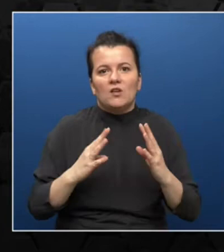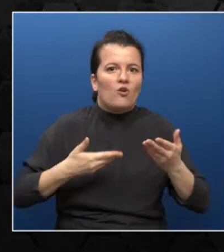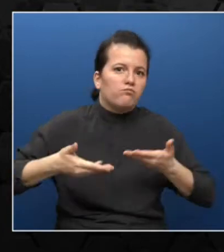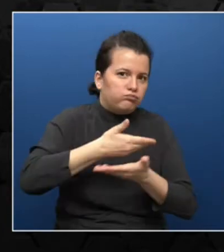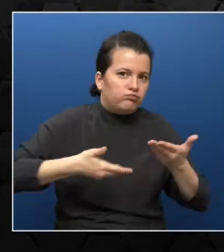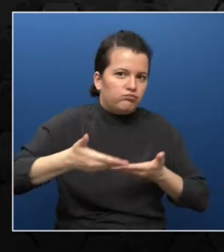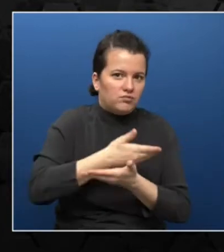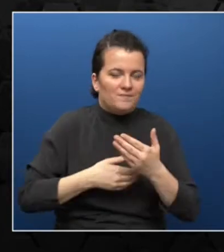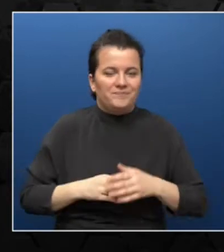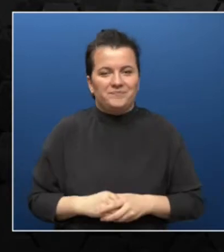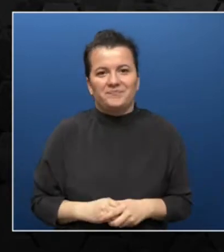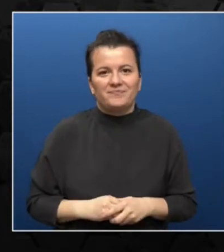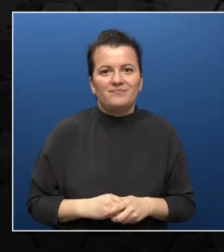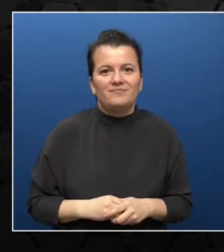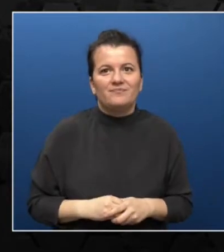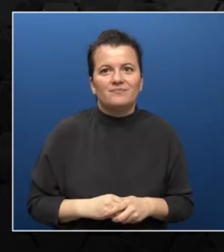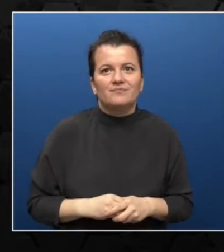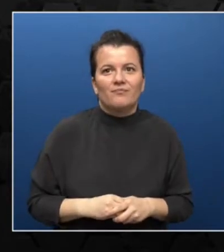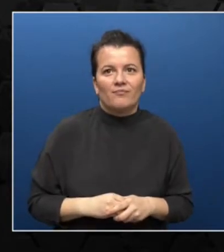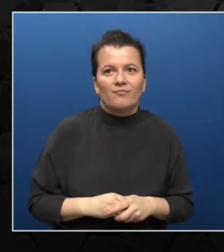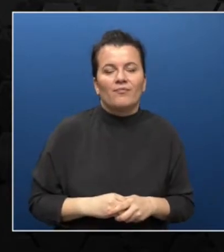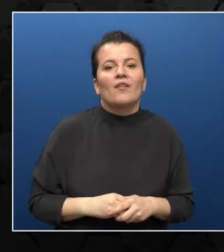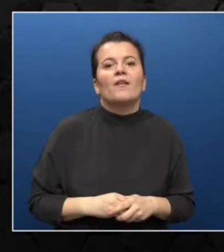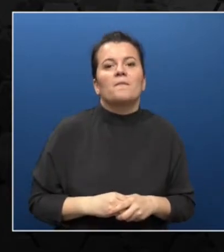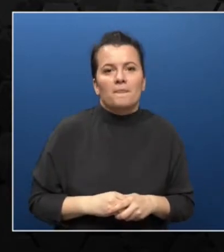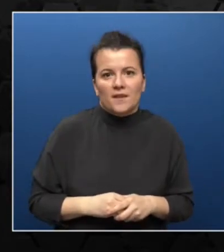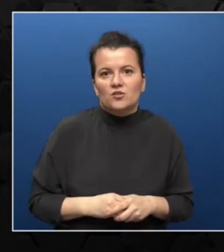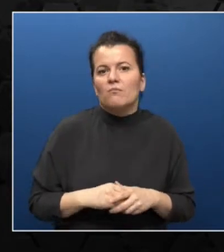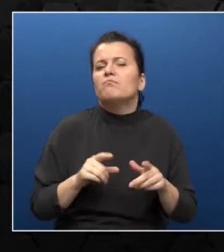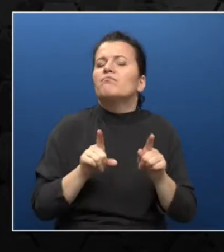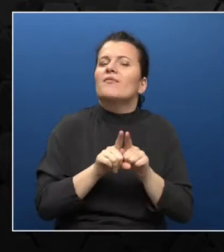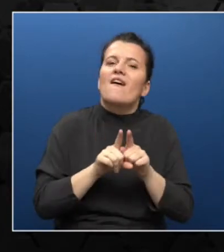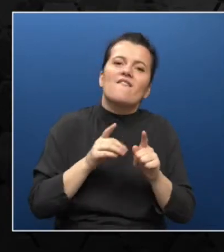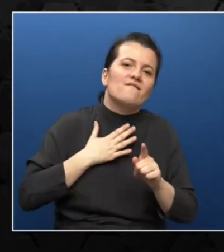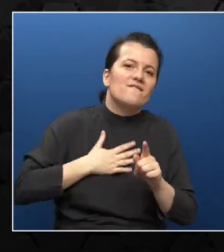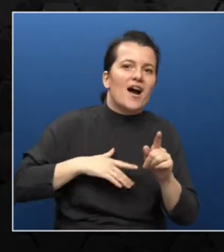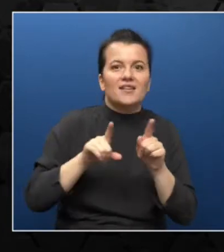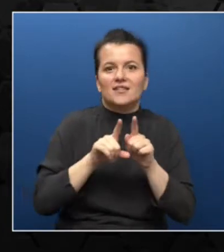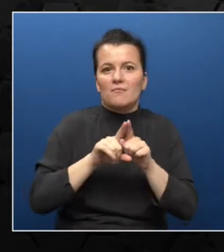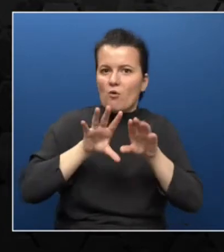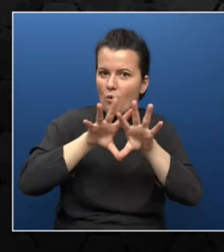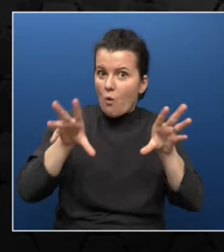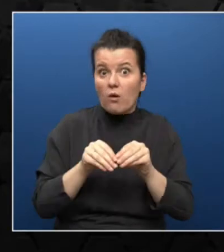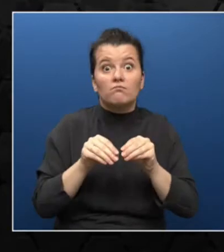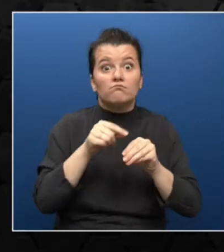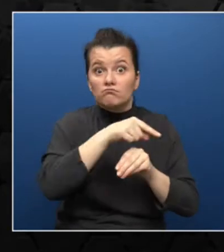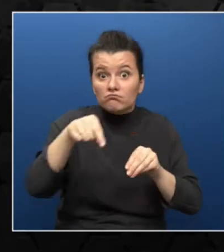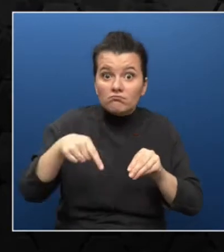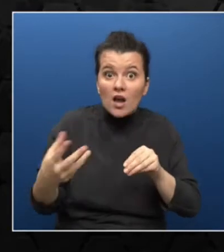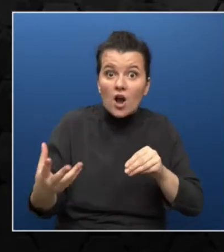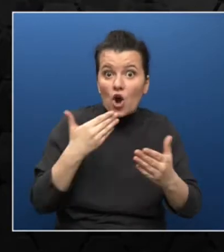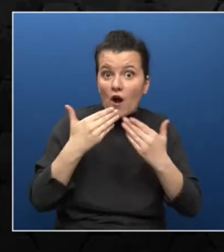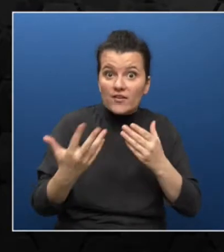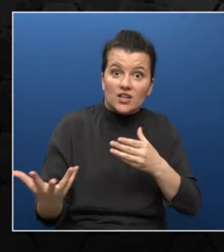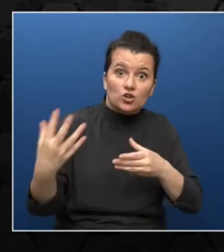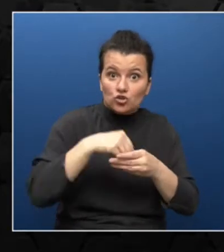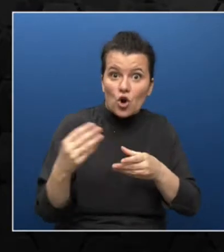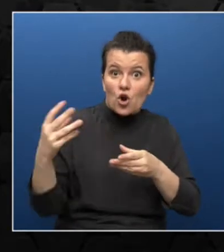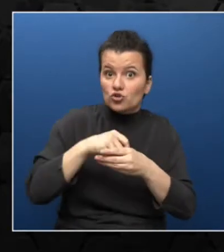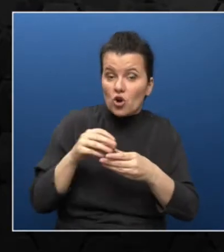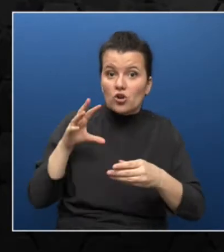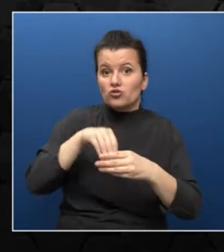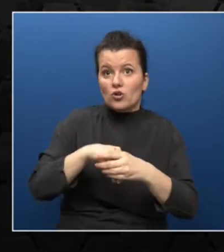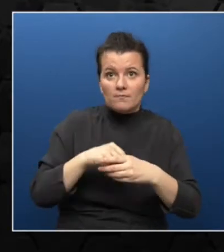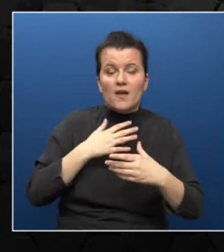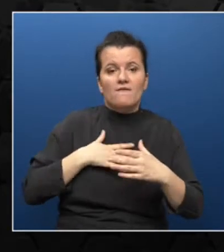want to create a joint cognitive portrait of all the conference visitors, similar to the one that I will just share,